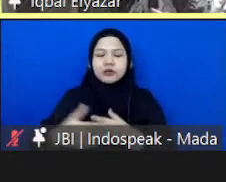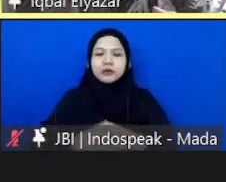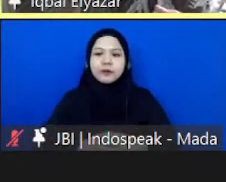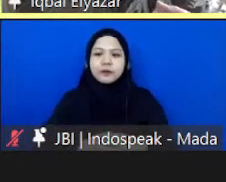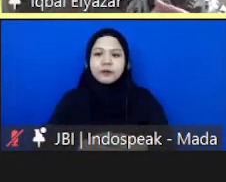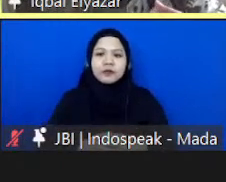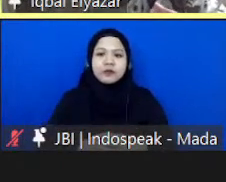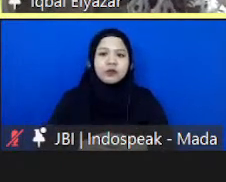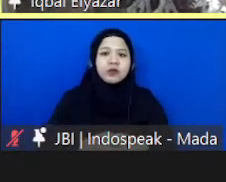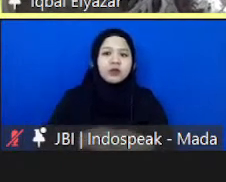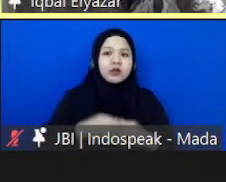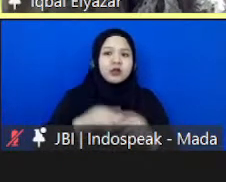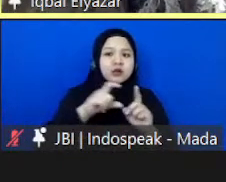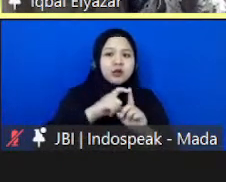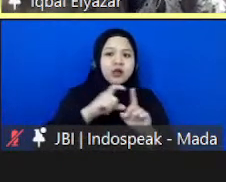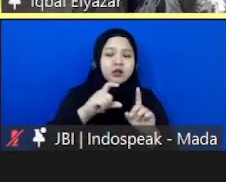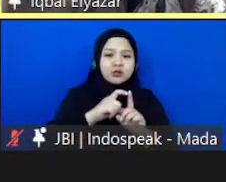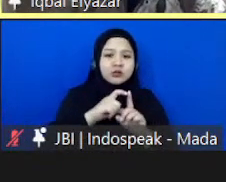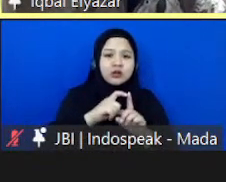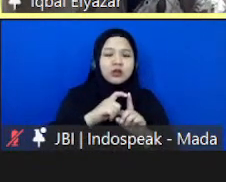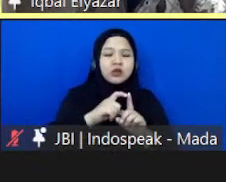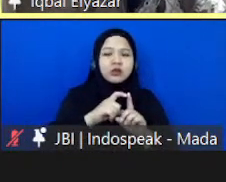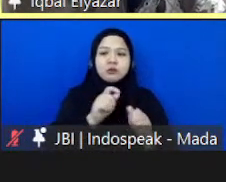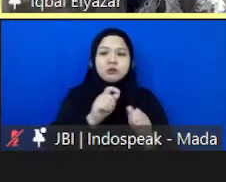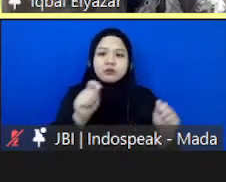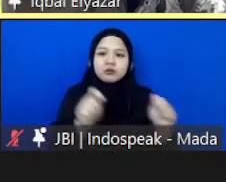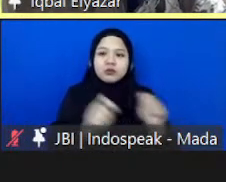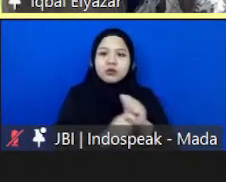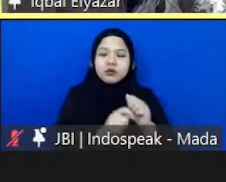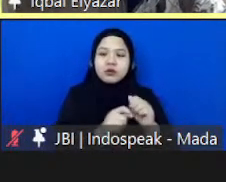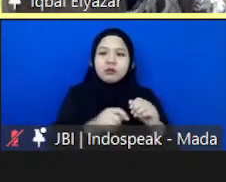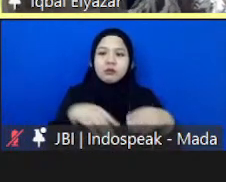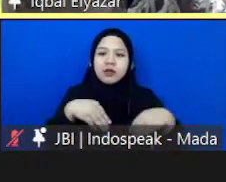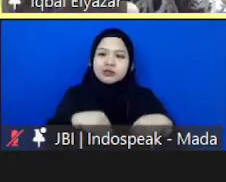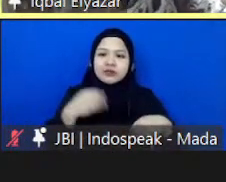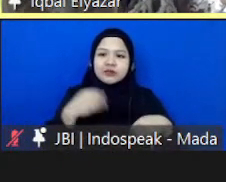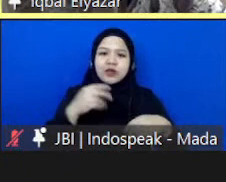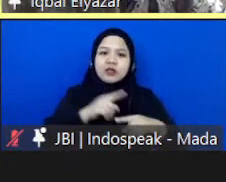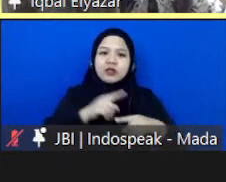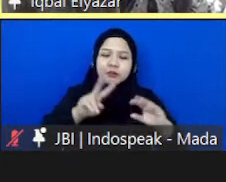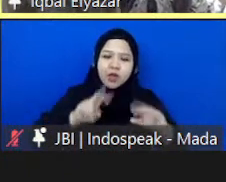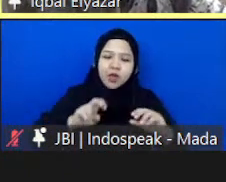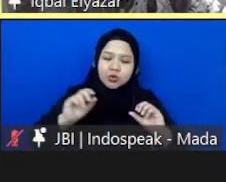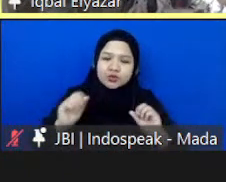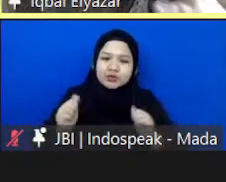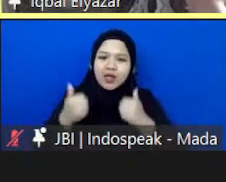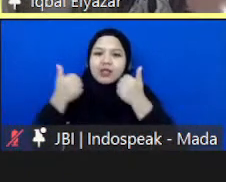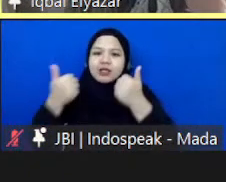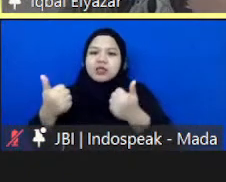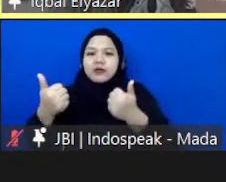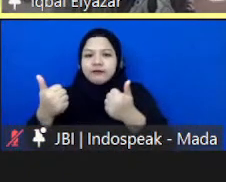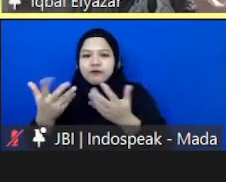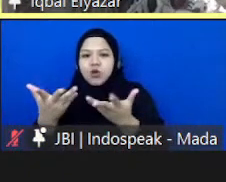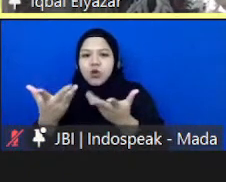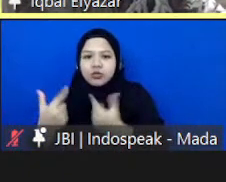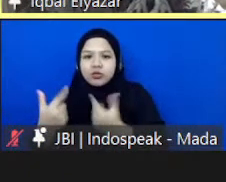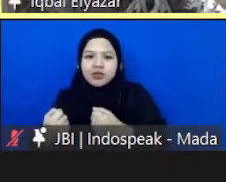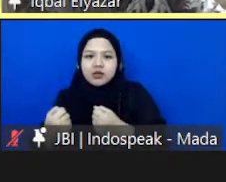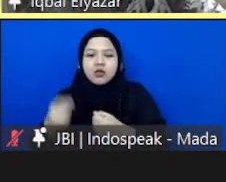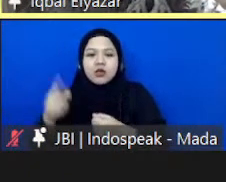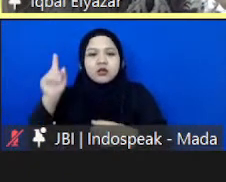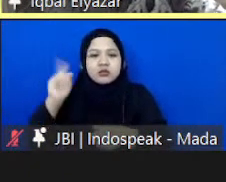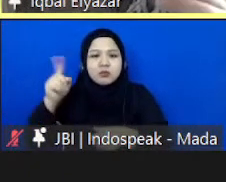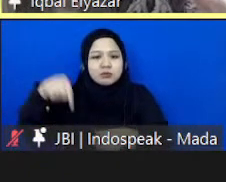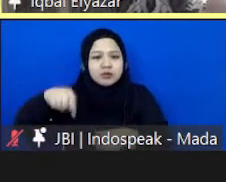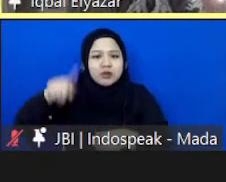population data, reforming the passive death counting to active counting in the civil death registration system by using the technology.